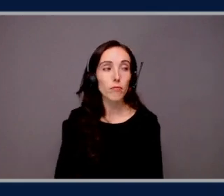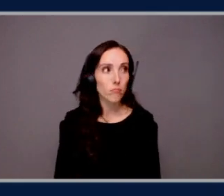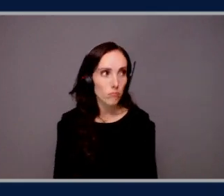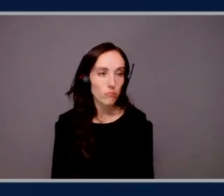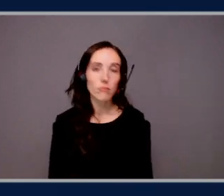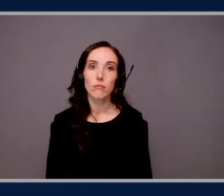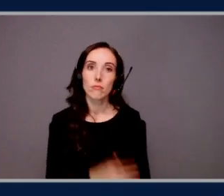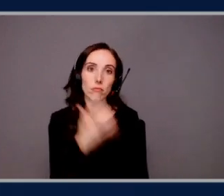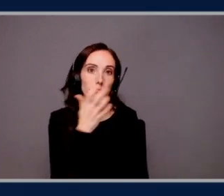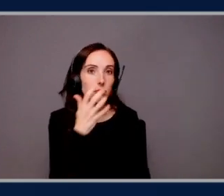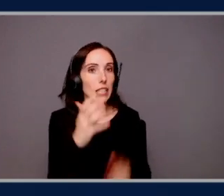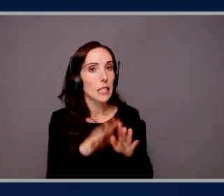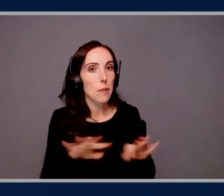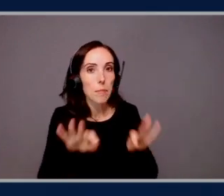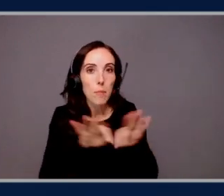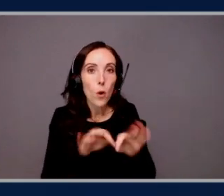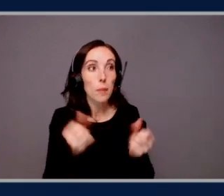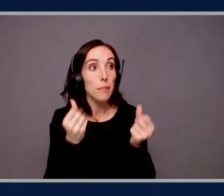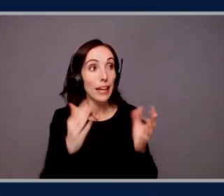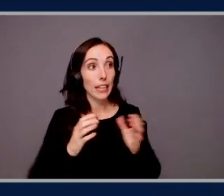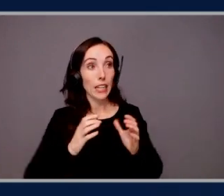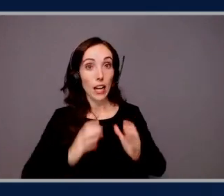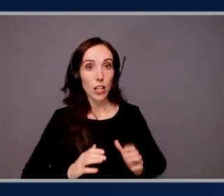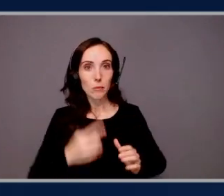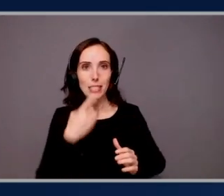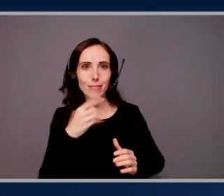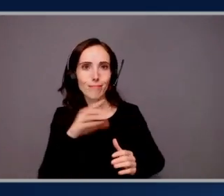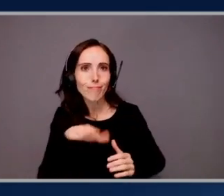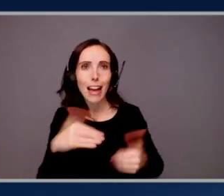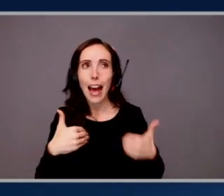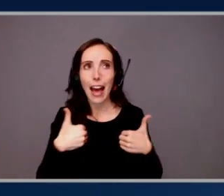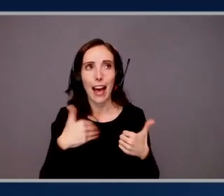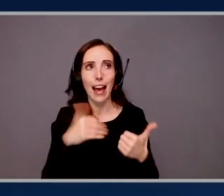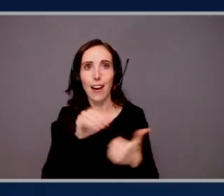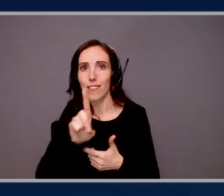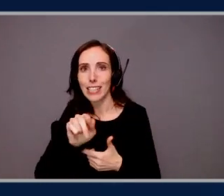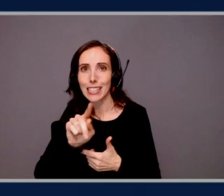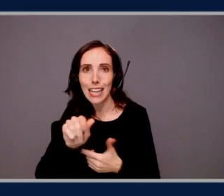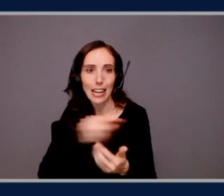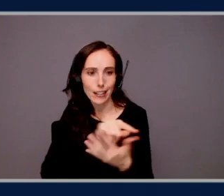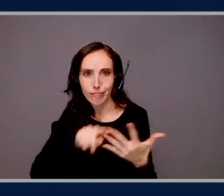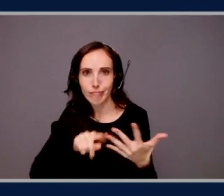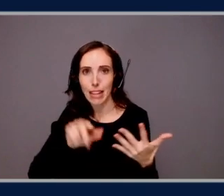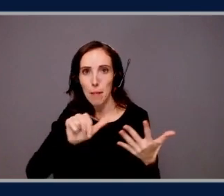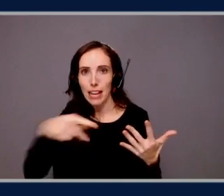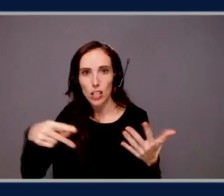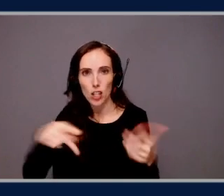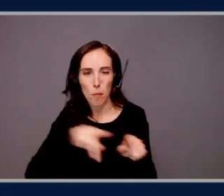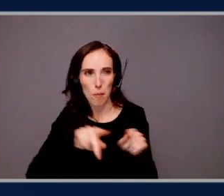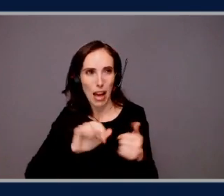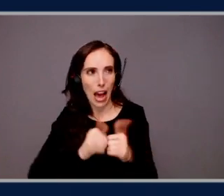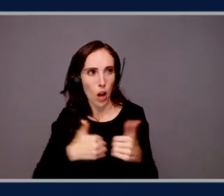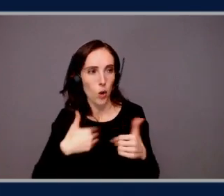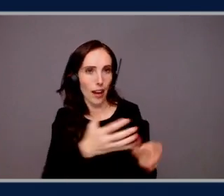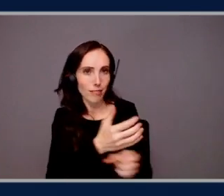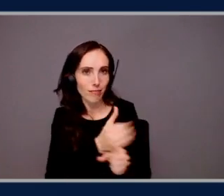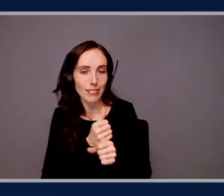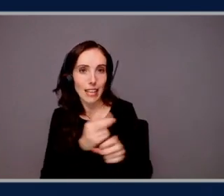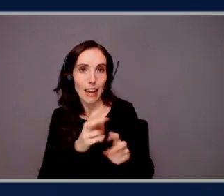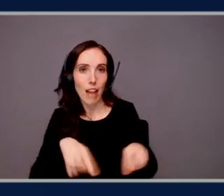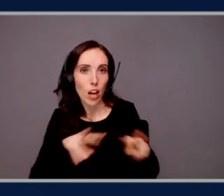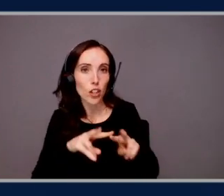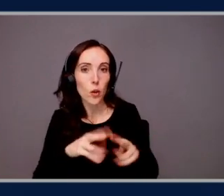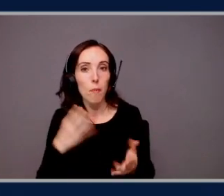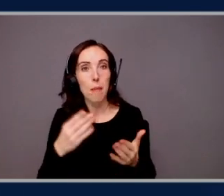year who said, I've got all this data and I've got it in all of these applications. How do I start to get value out of this data? And they start to think, I've got to develop